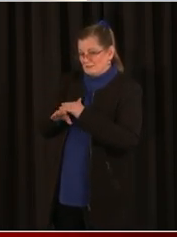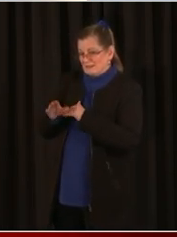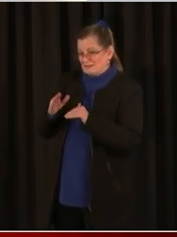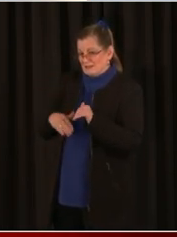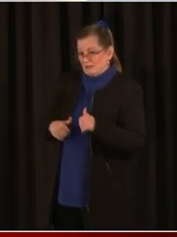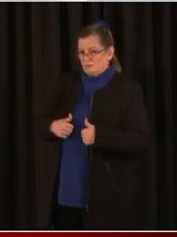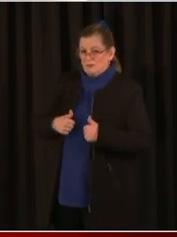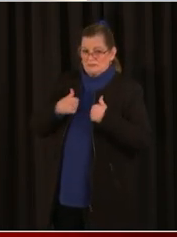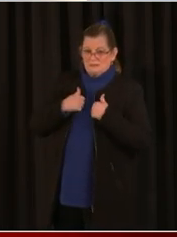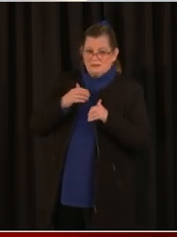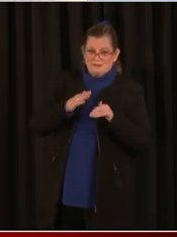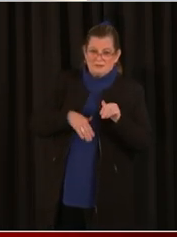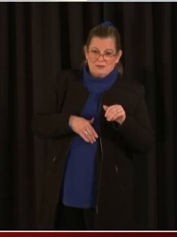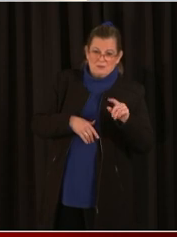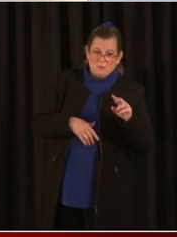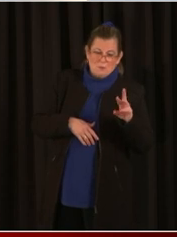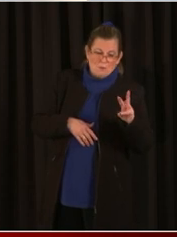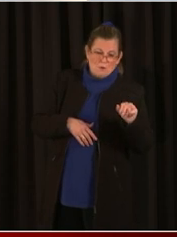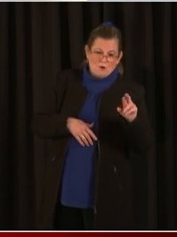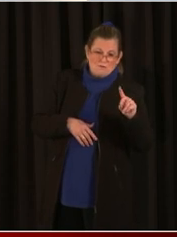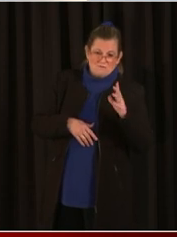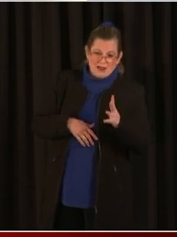7, and 8. Again, further